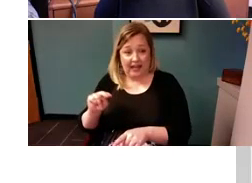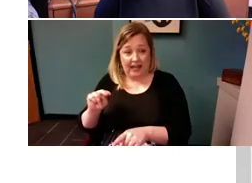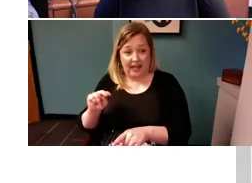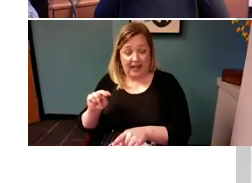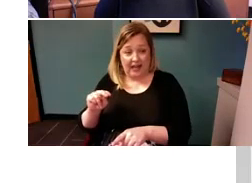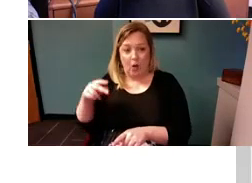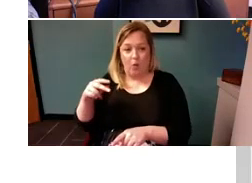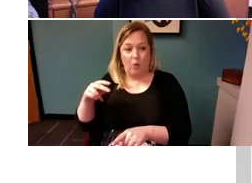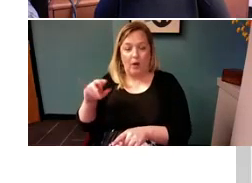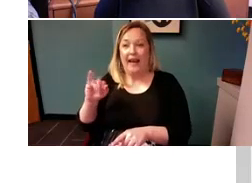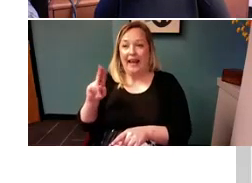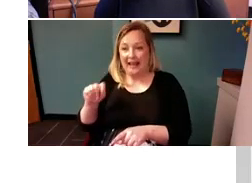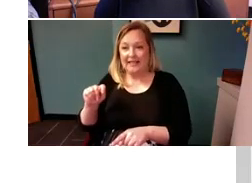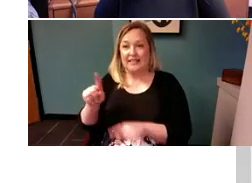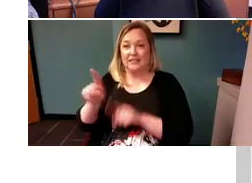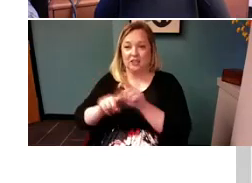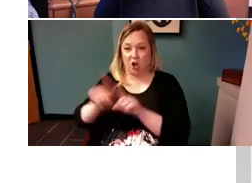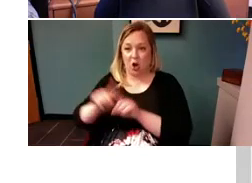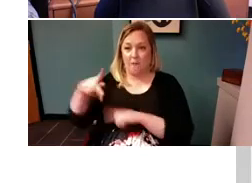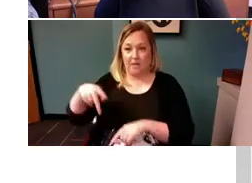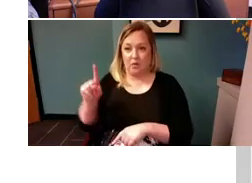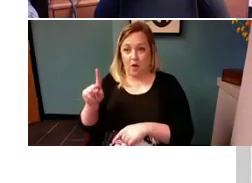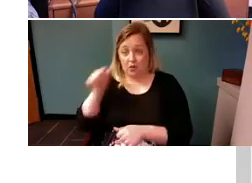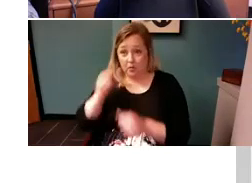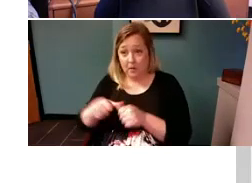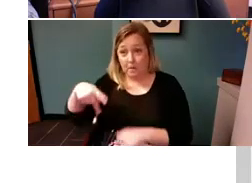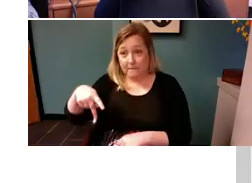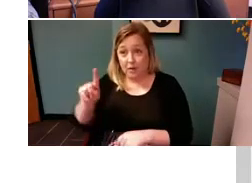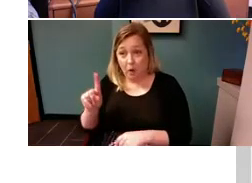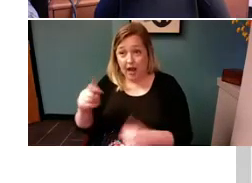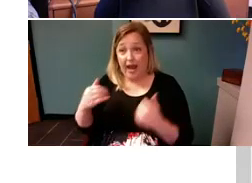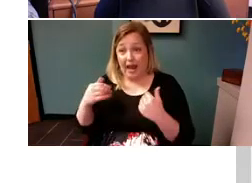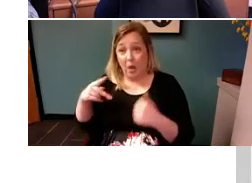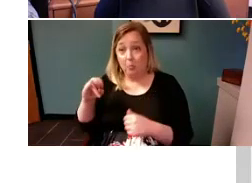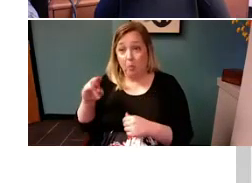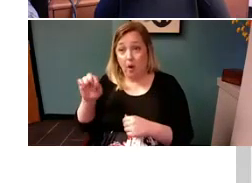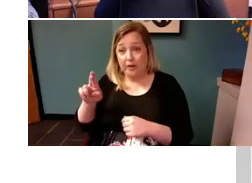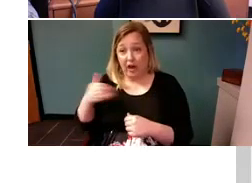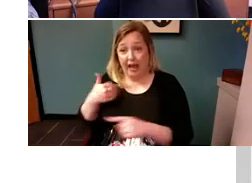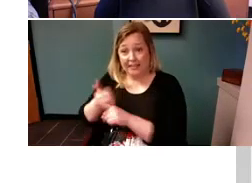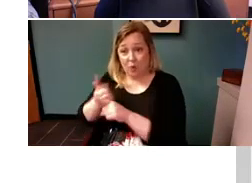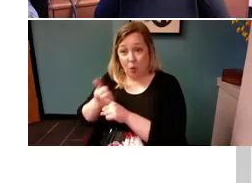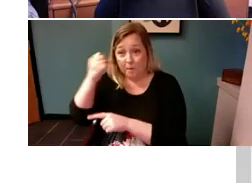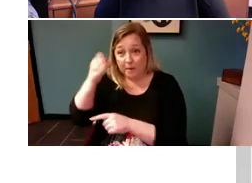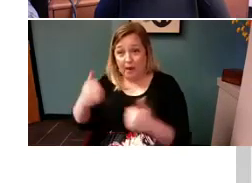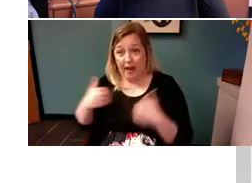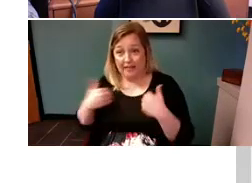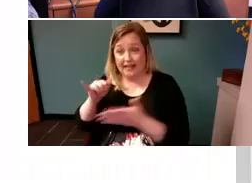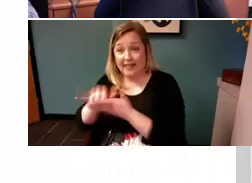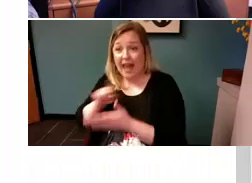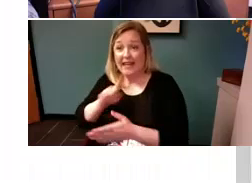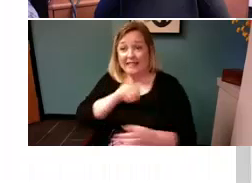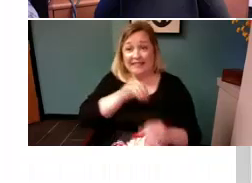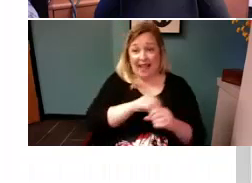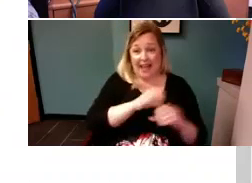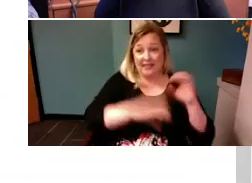still allocated. P1 is a pointer that has its own memory address, right? So P1 is allocated inside the stack, but it